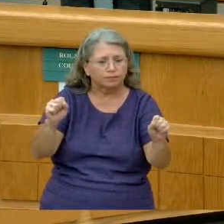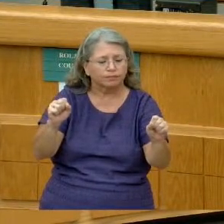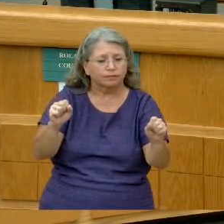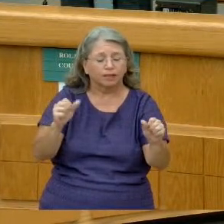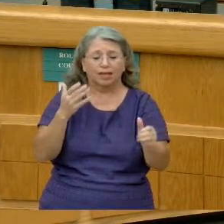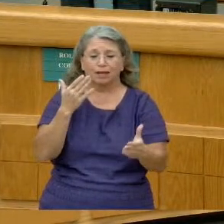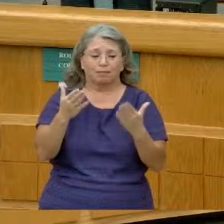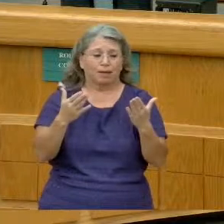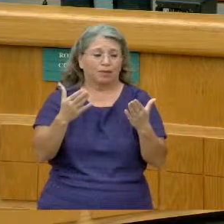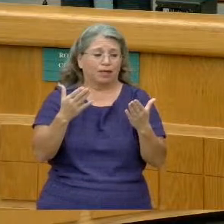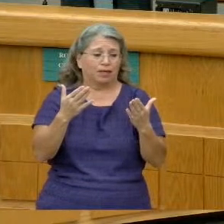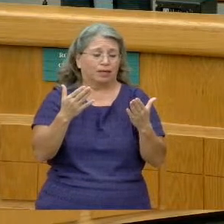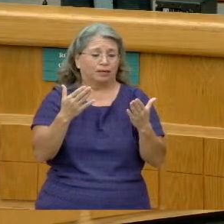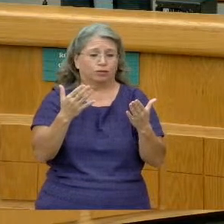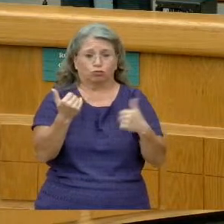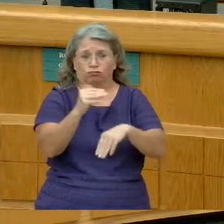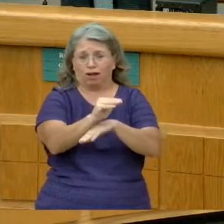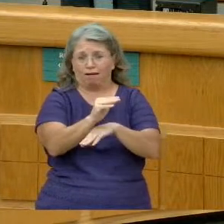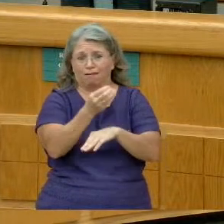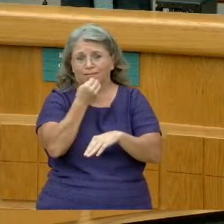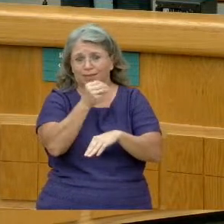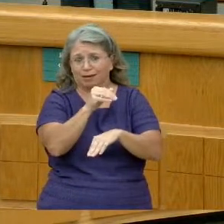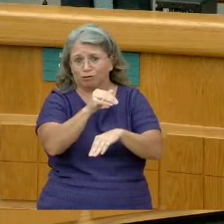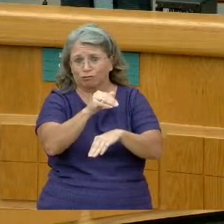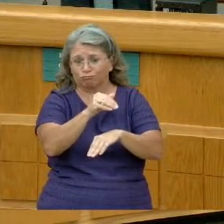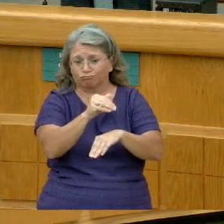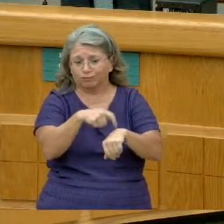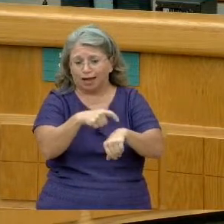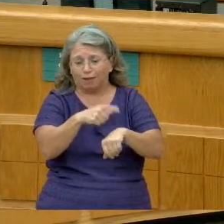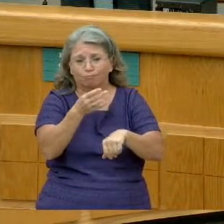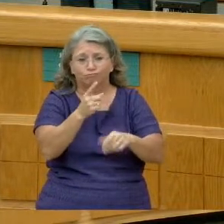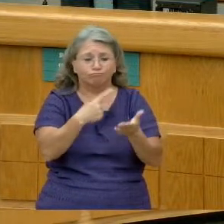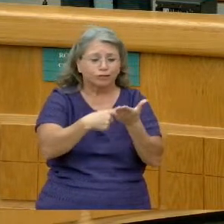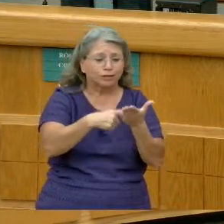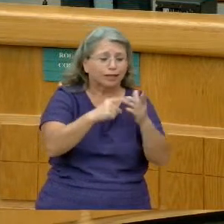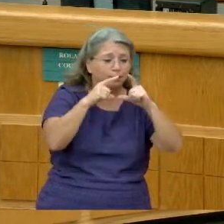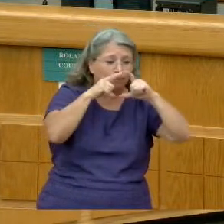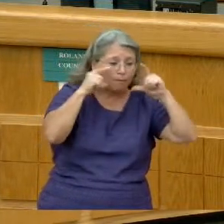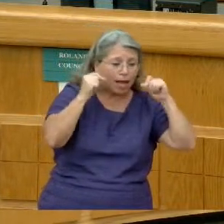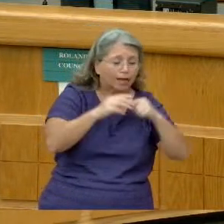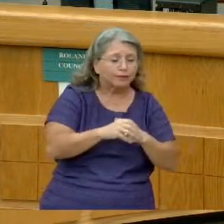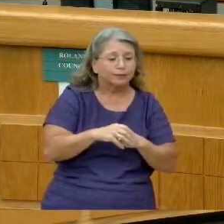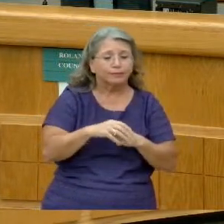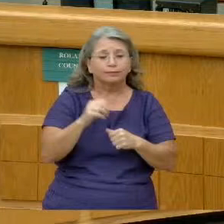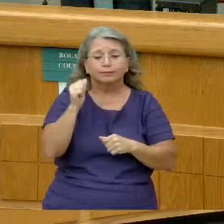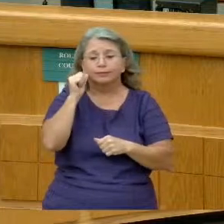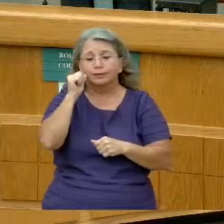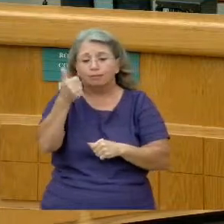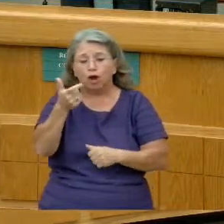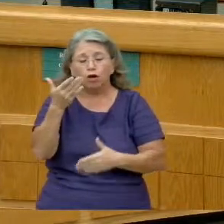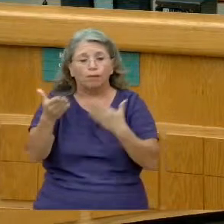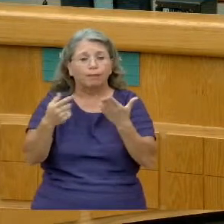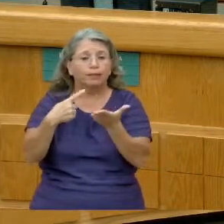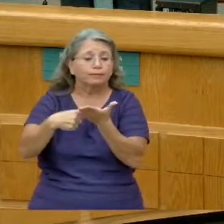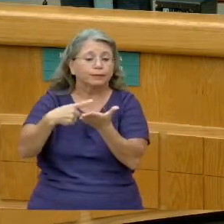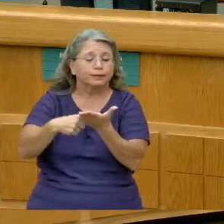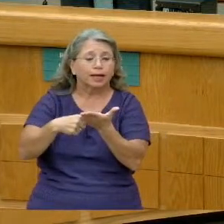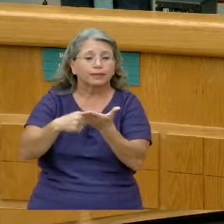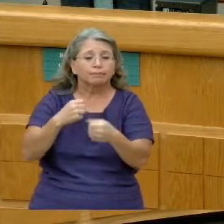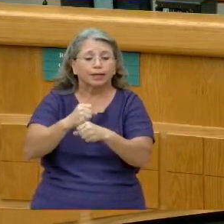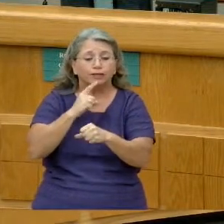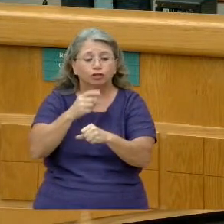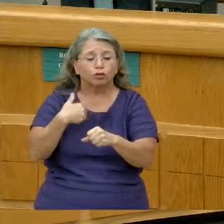that we talk about at the dinner table today, or it can be making sure that we have our family plan tomorrow for evacuation from a